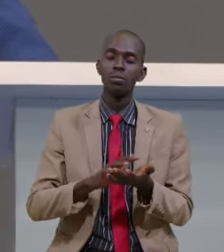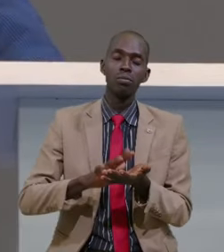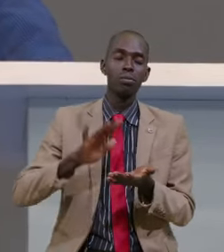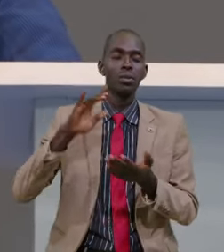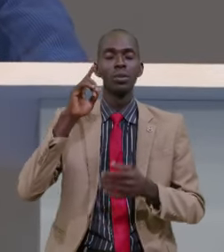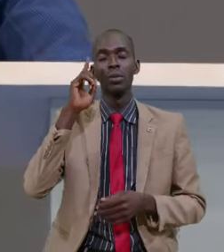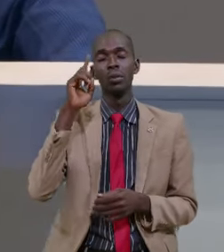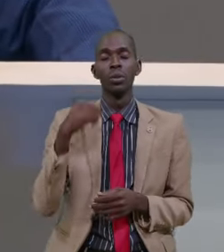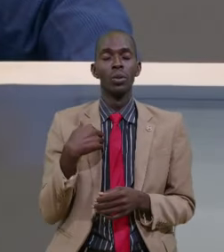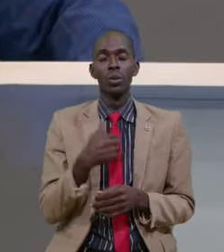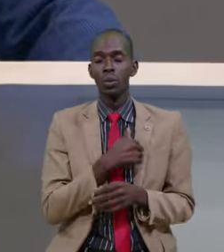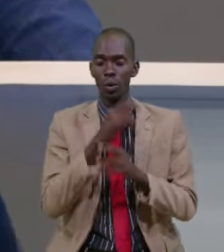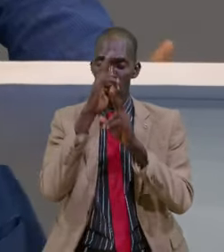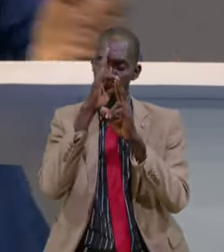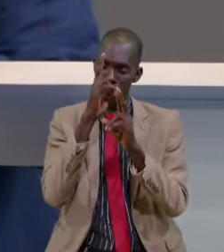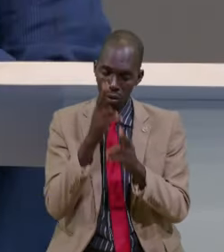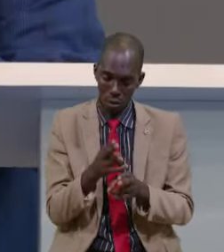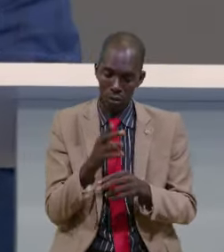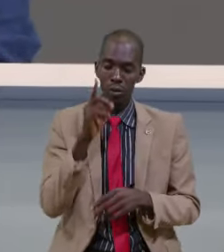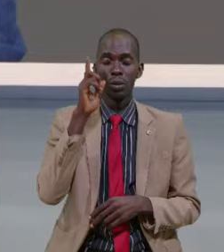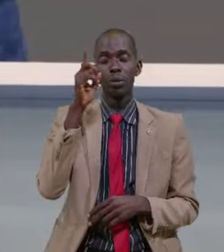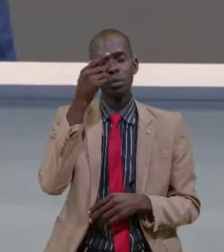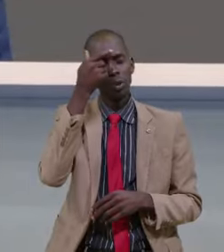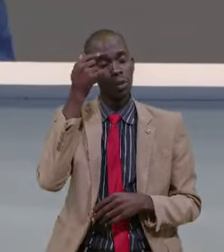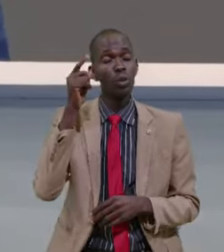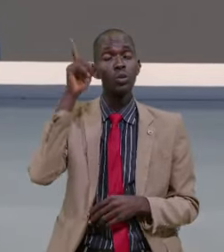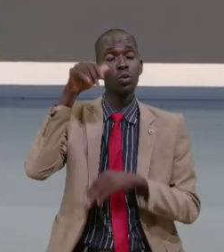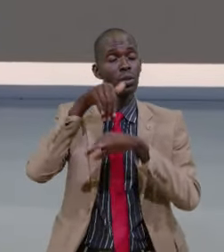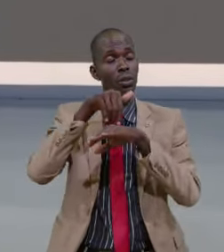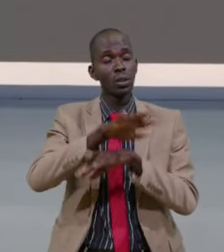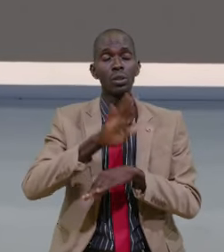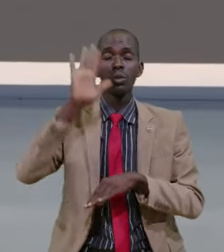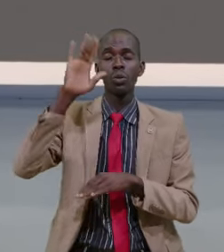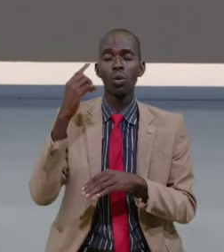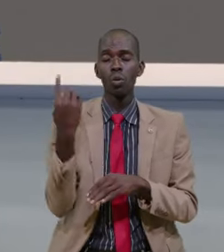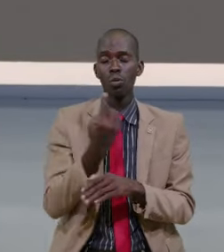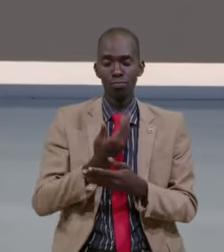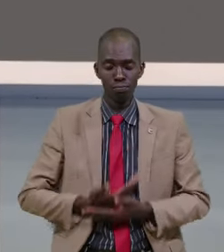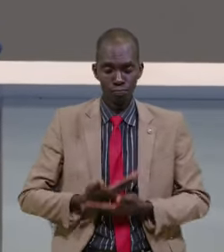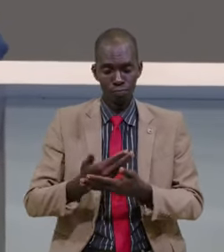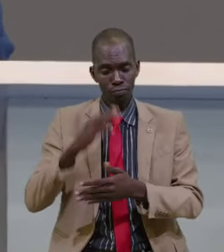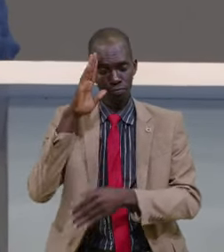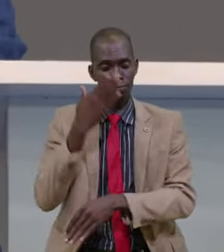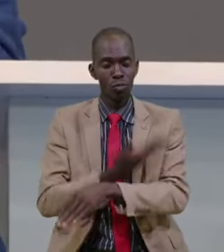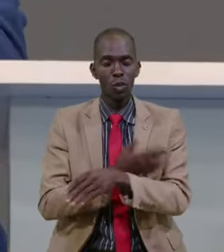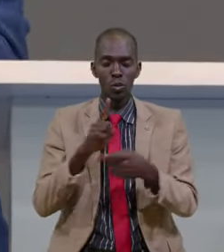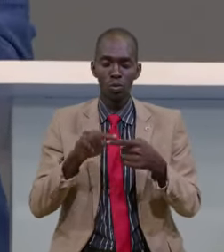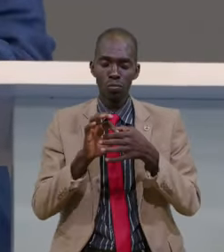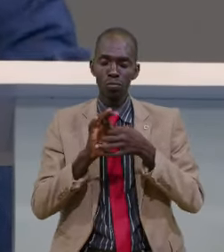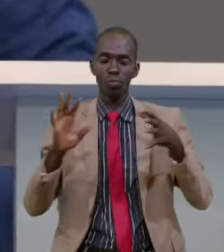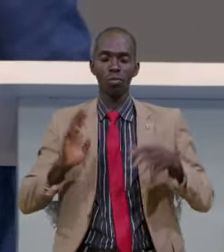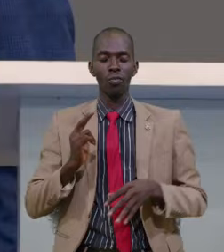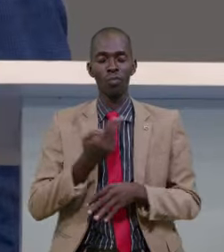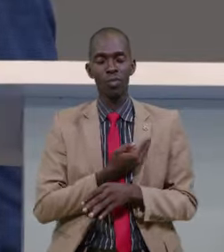We honor you because you sent your only begotten Son to loose us and let us